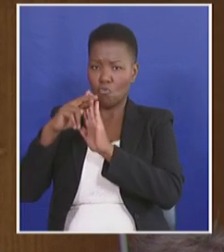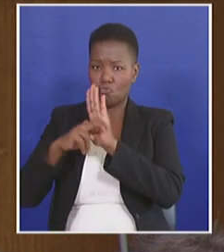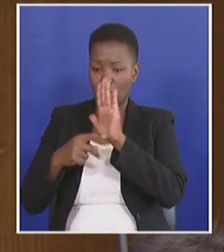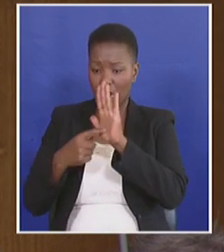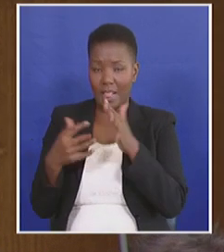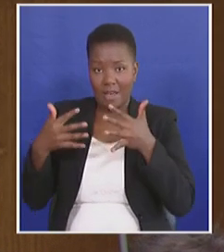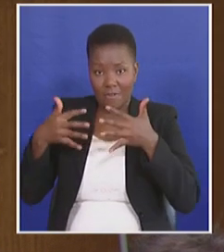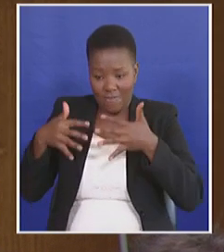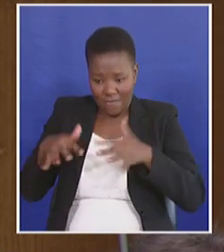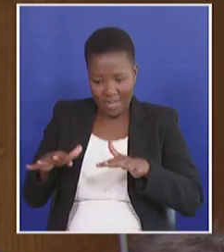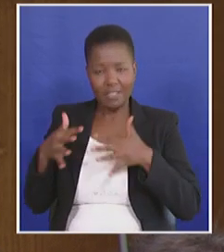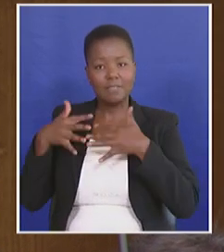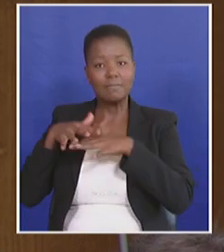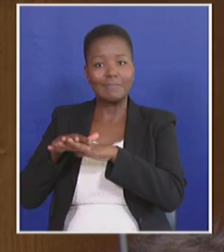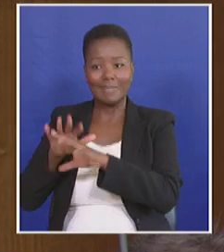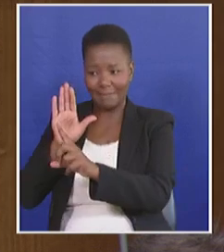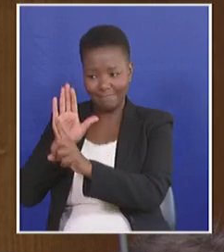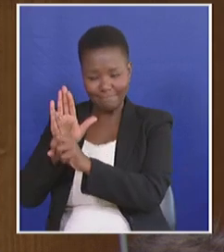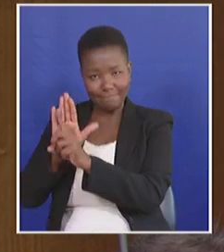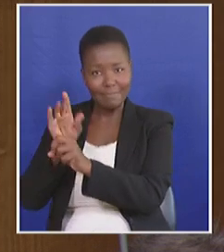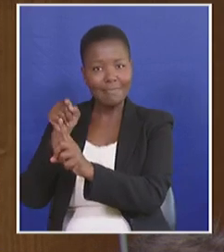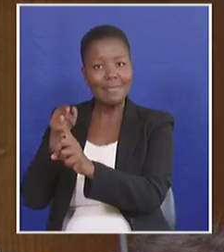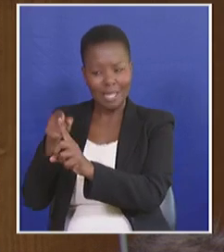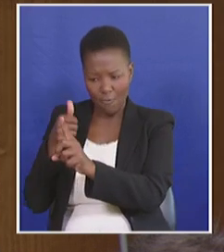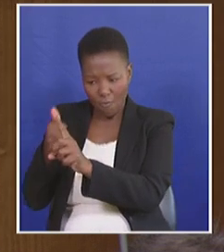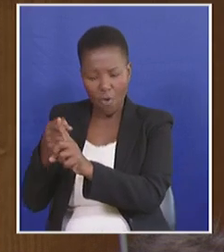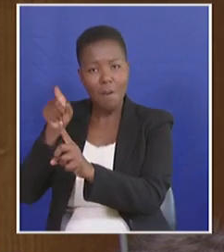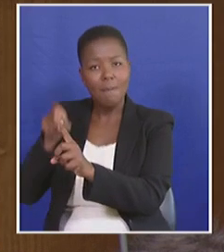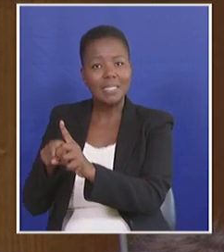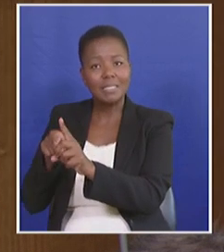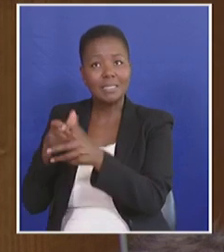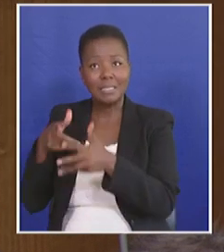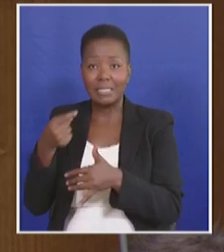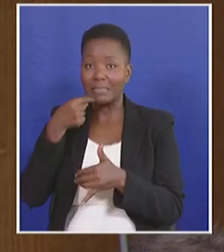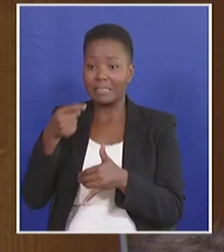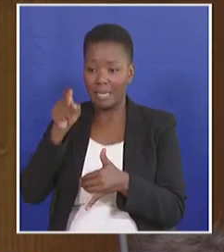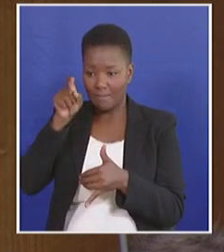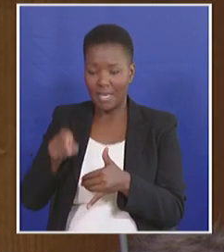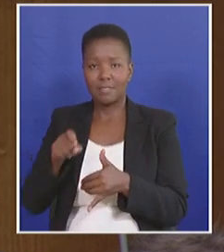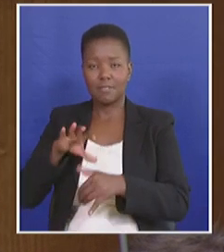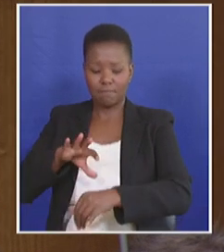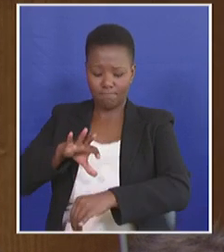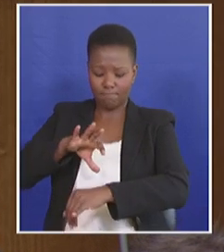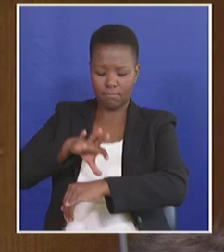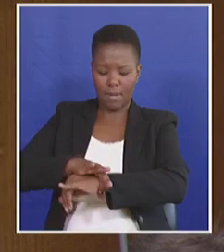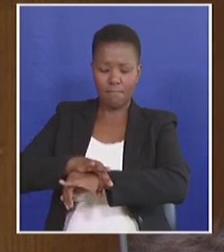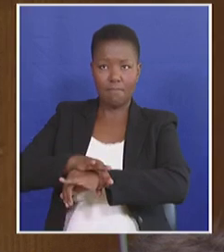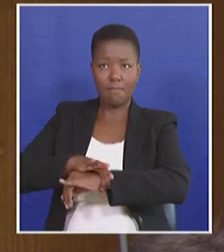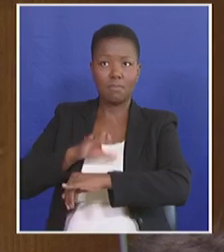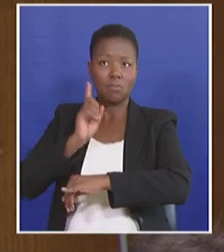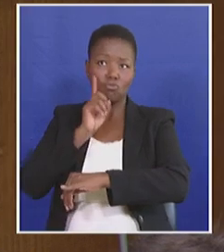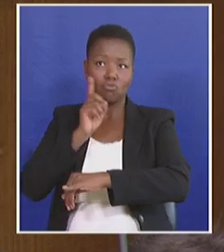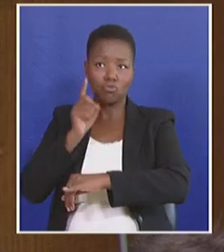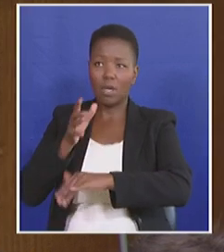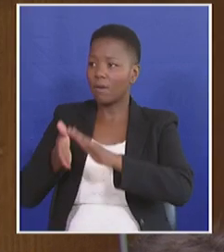effected on Kenny Mutsamai. He's now been given a condition that he has to have a tracker, despite the fact